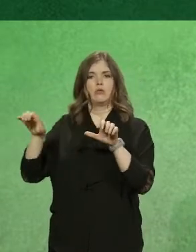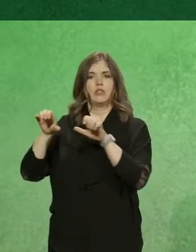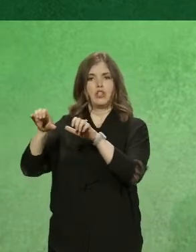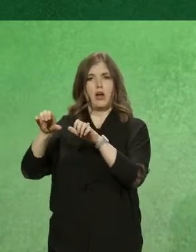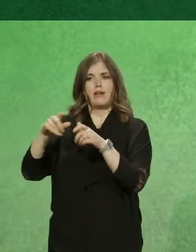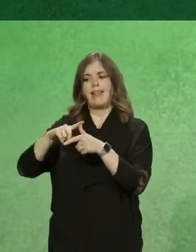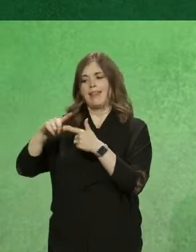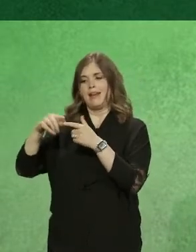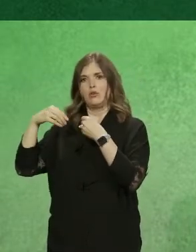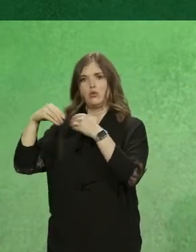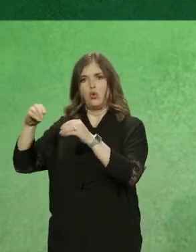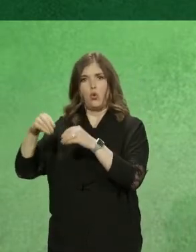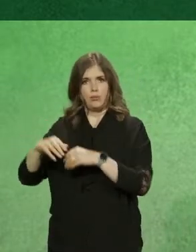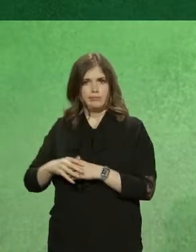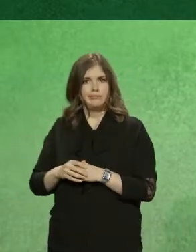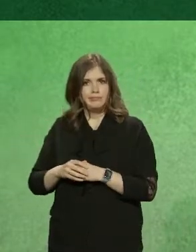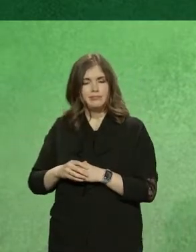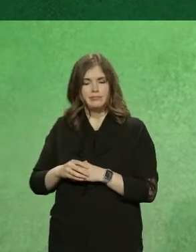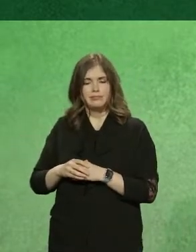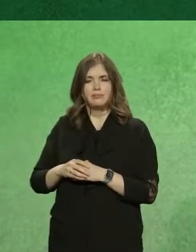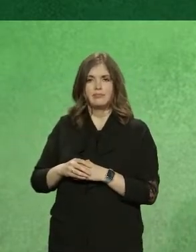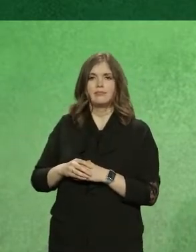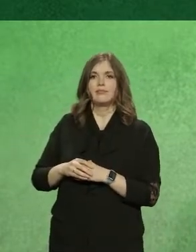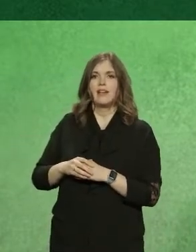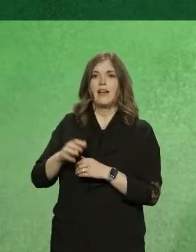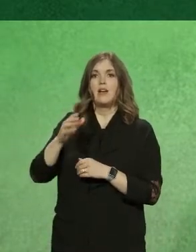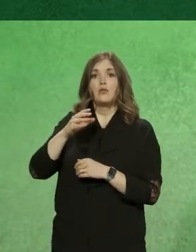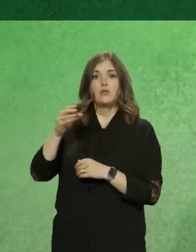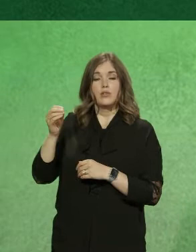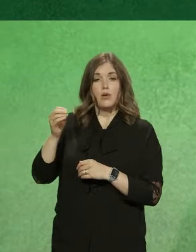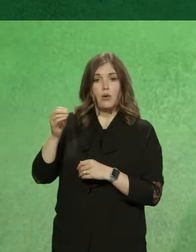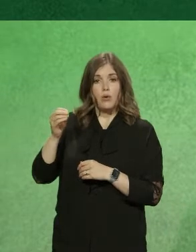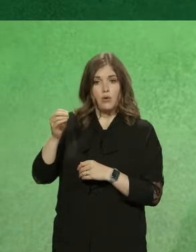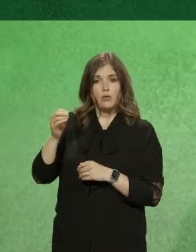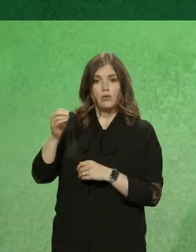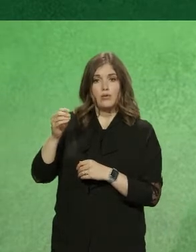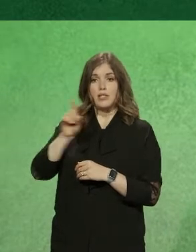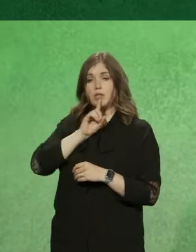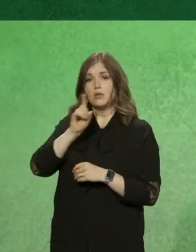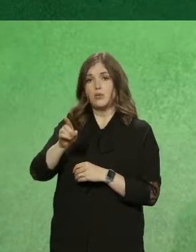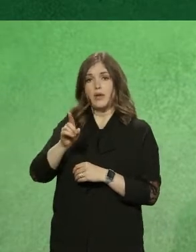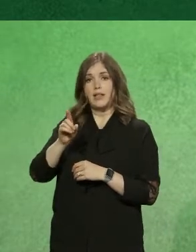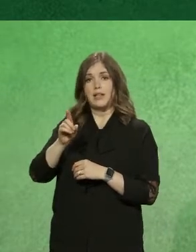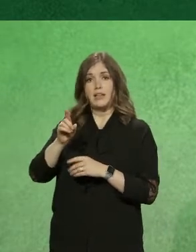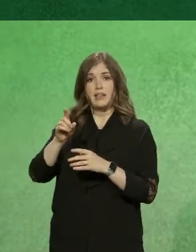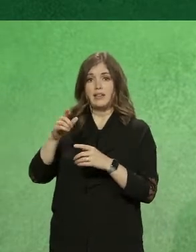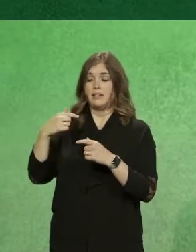market while embedding a circular economy. So yeah, it has been of great